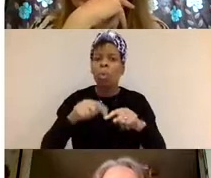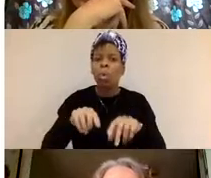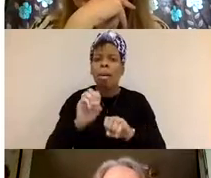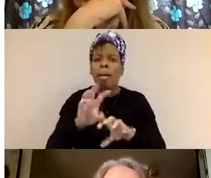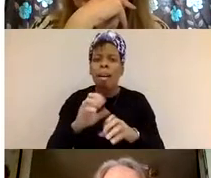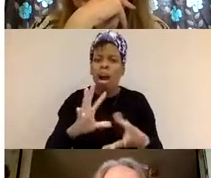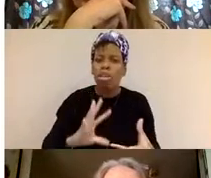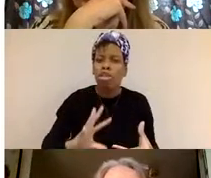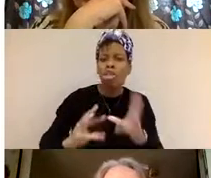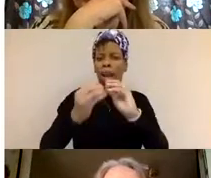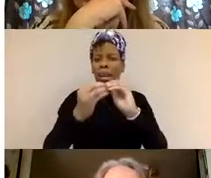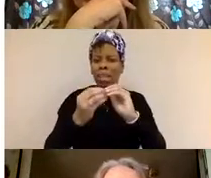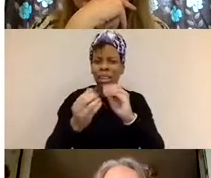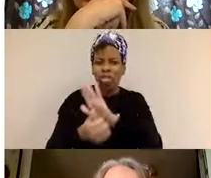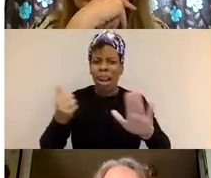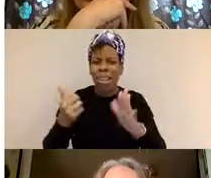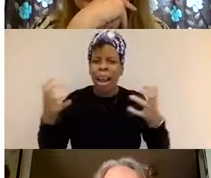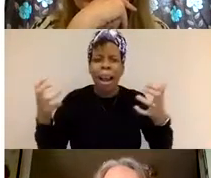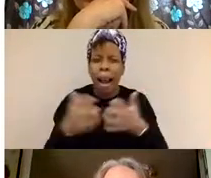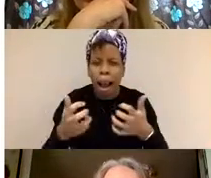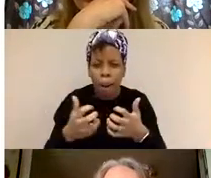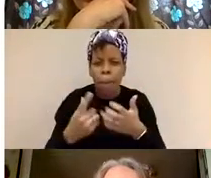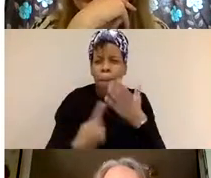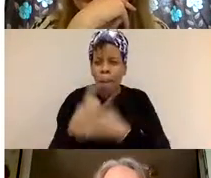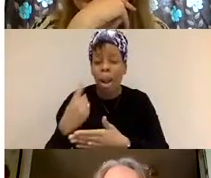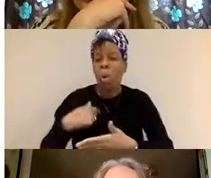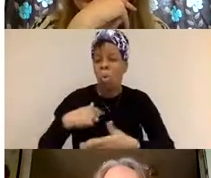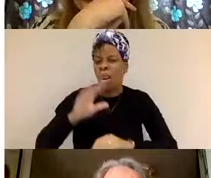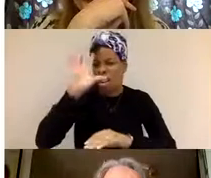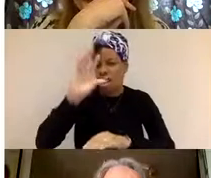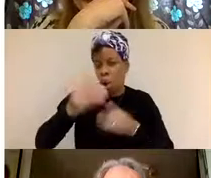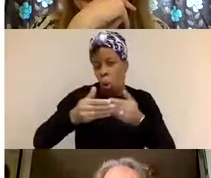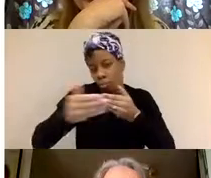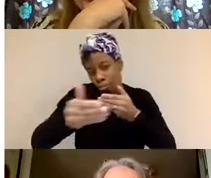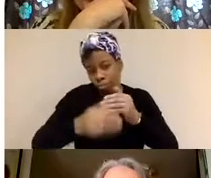curating exhibitions course, and there's the opportunity to take part in that as well.